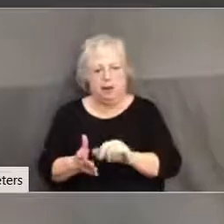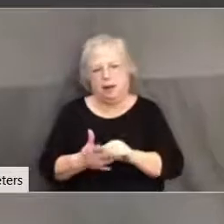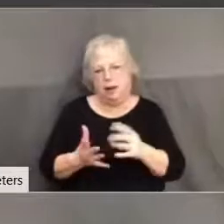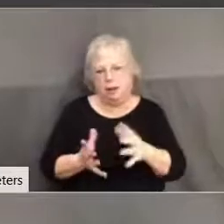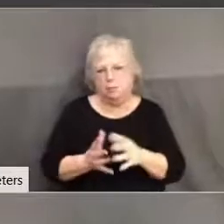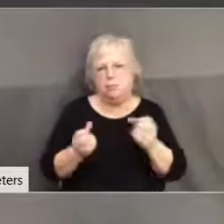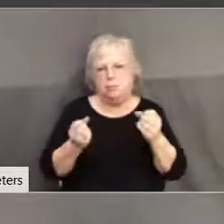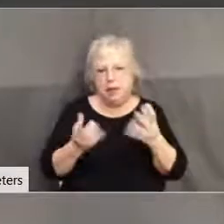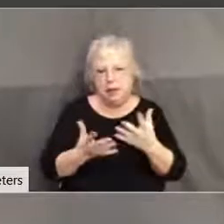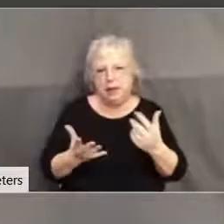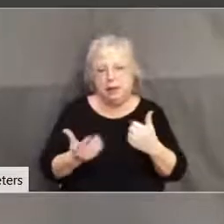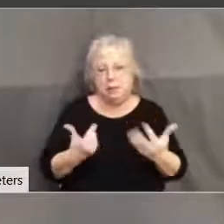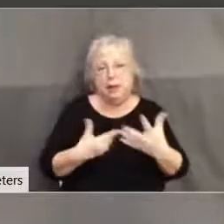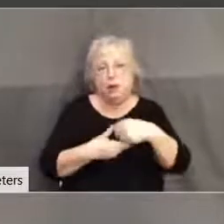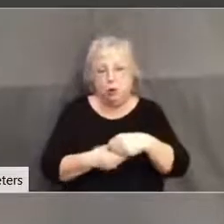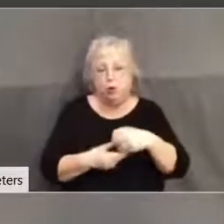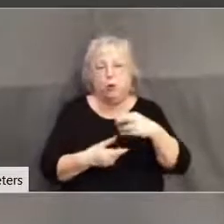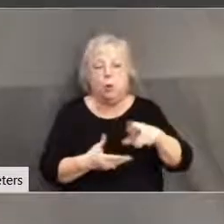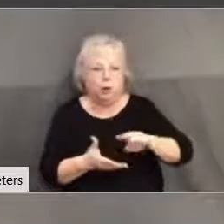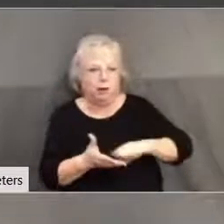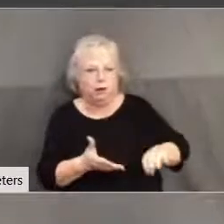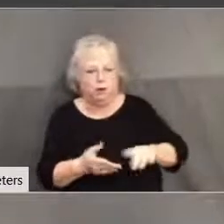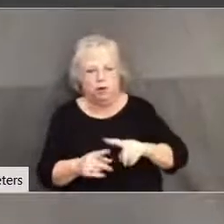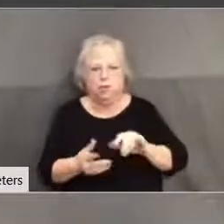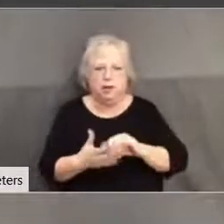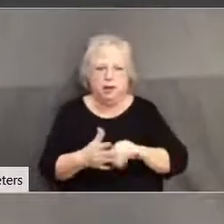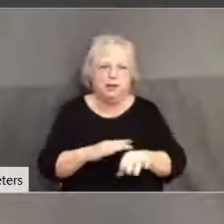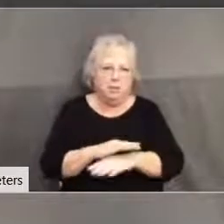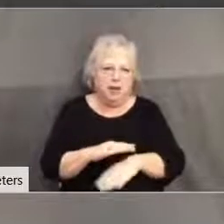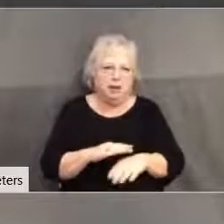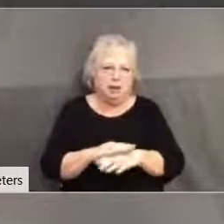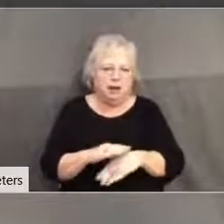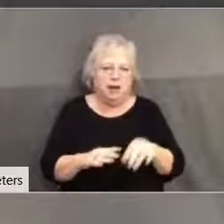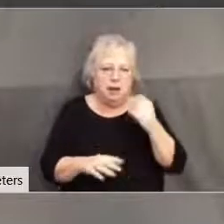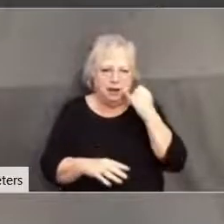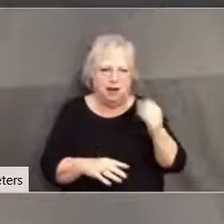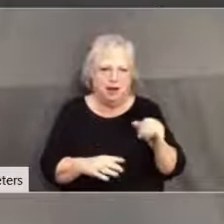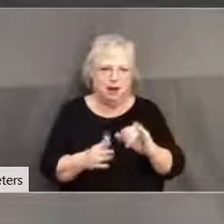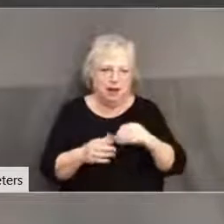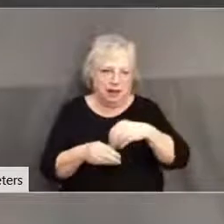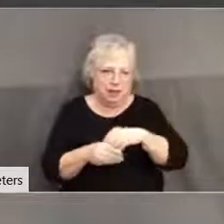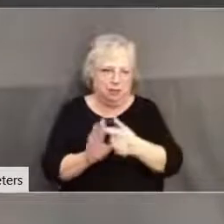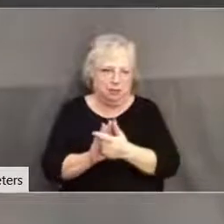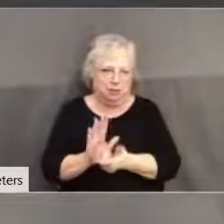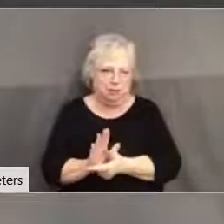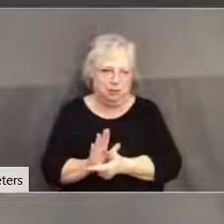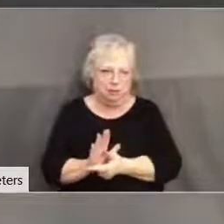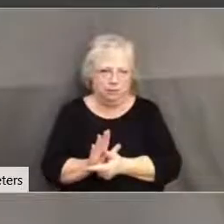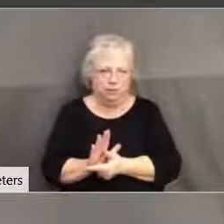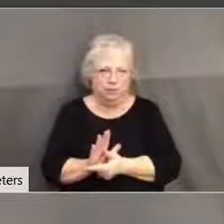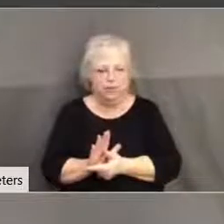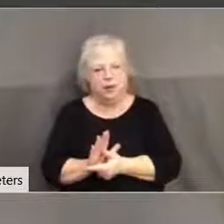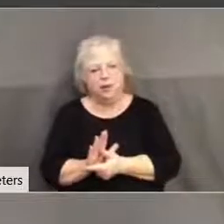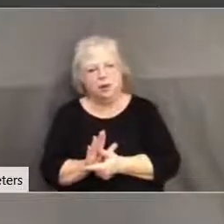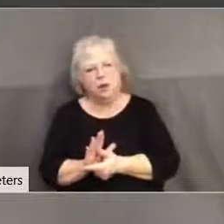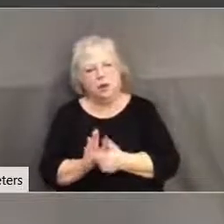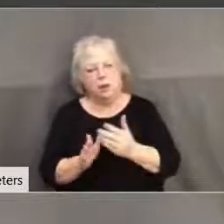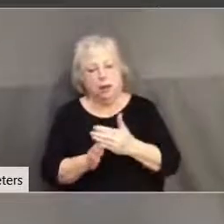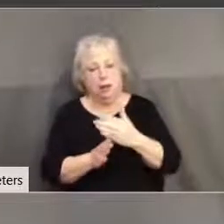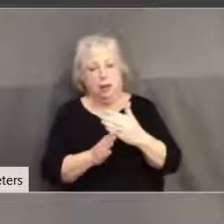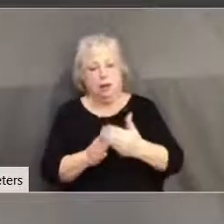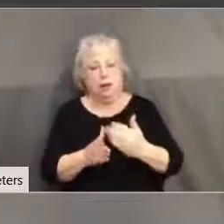excluded from that, but that's the basic idea of the law. So at the end of the year,